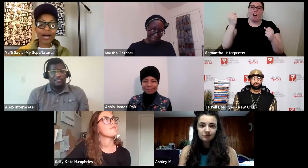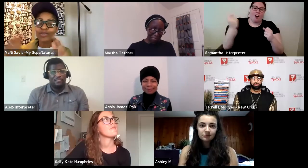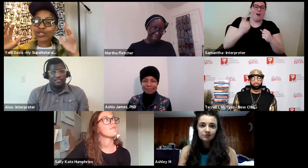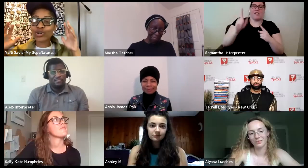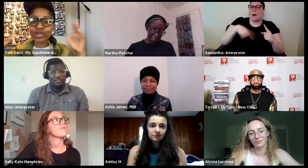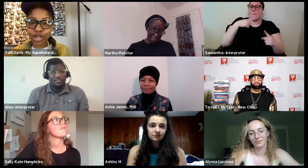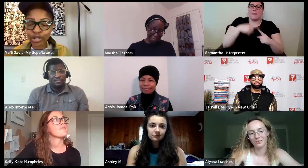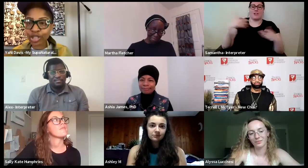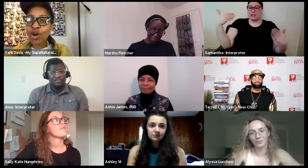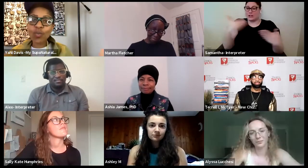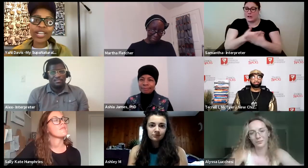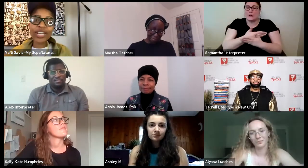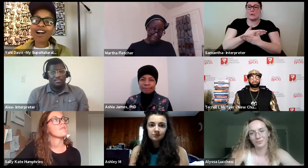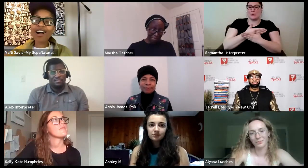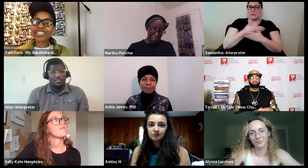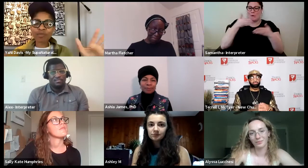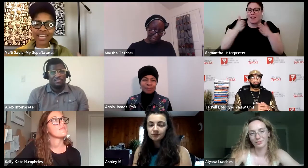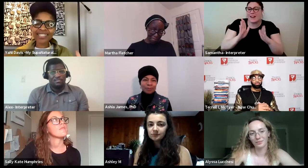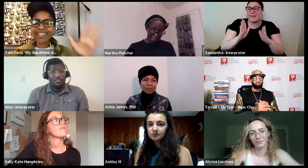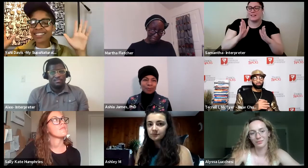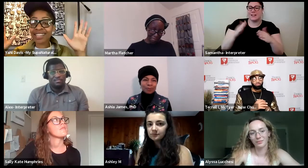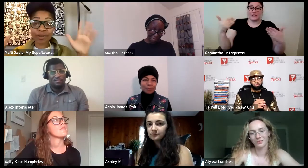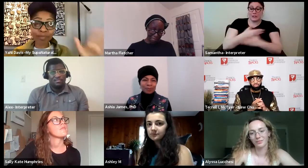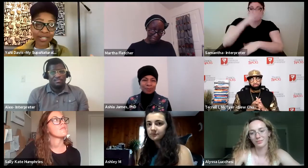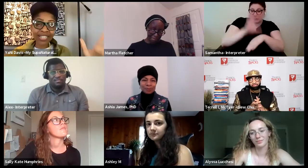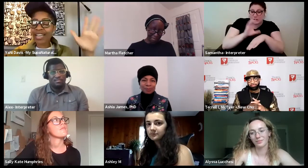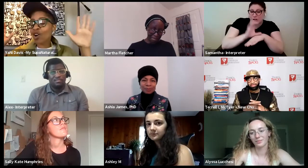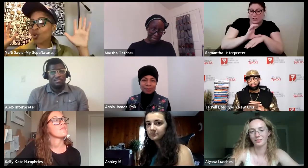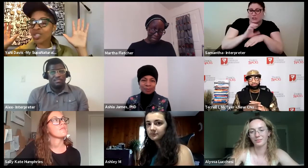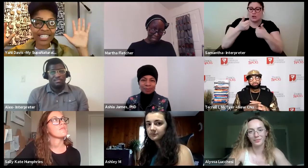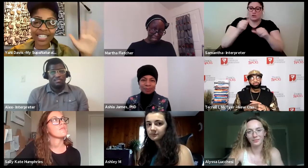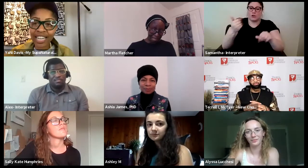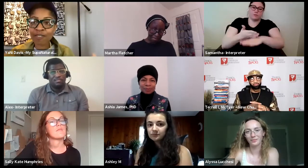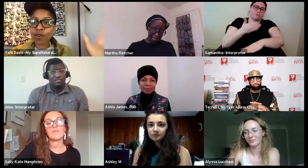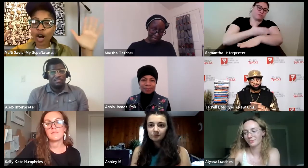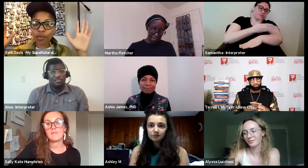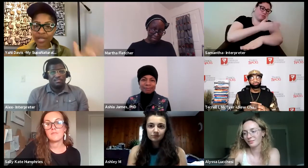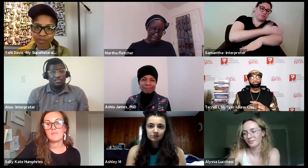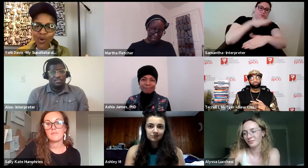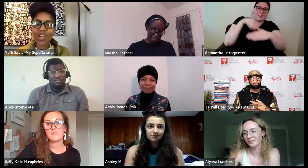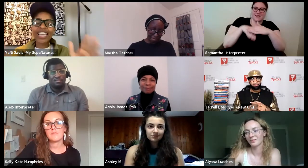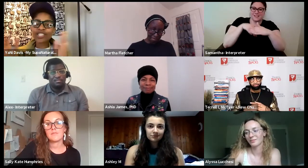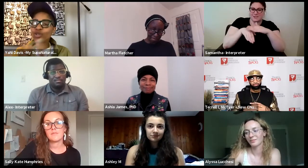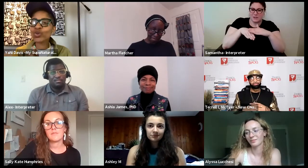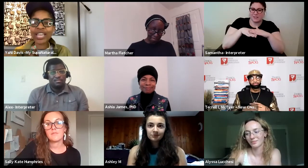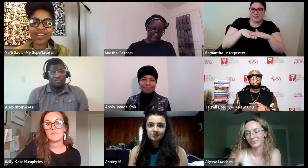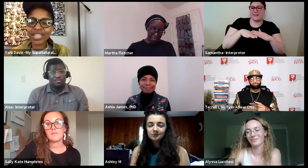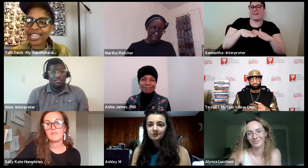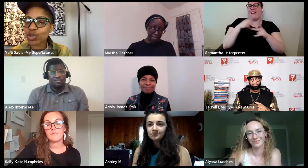all about the new church. We are expanding accessibility and holistic care for our people